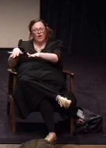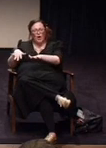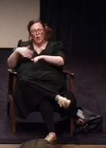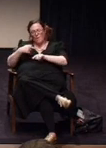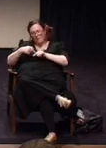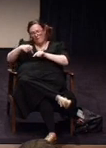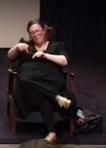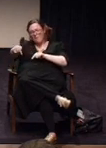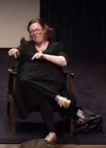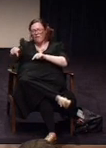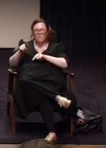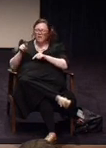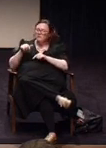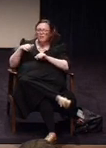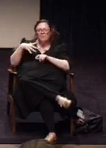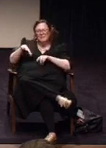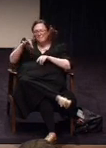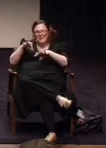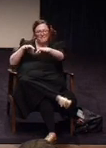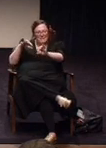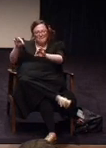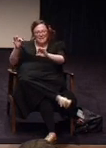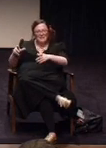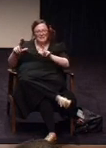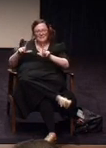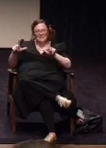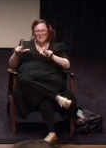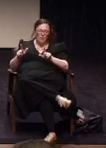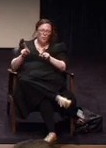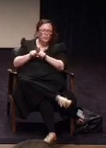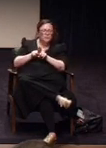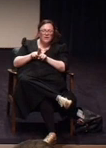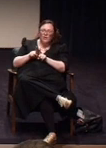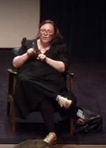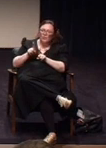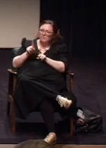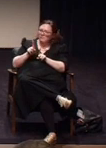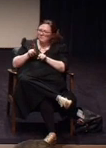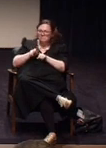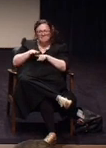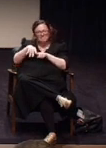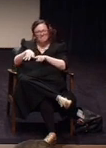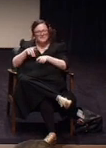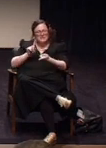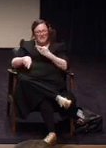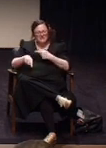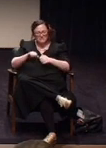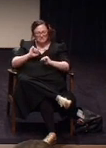it to a couple of pictures. And this is also depending on what answers we do get, of course.